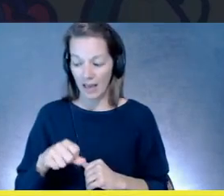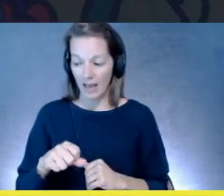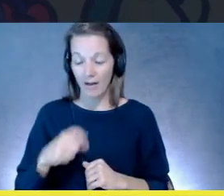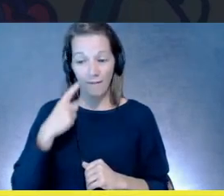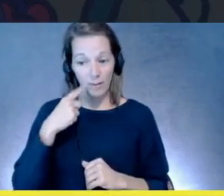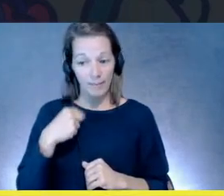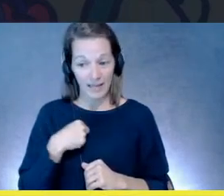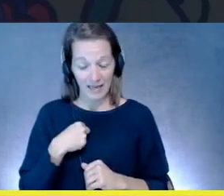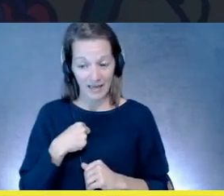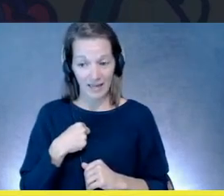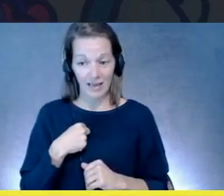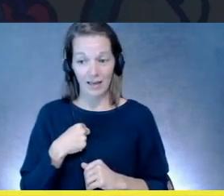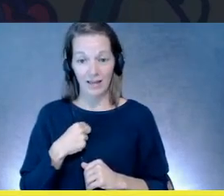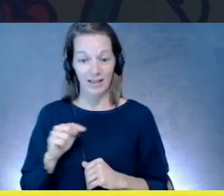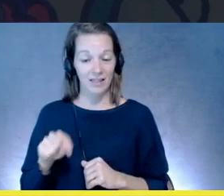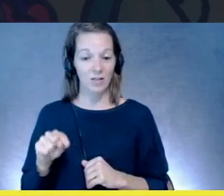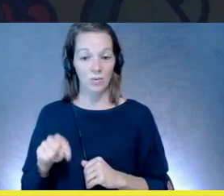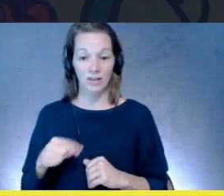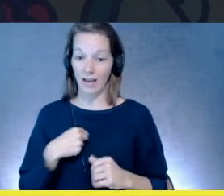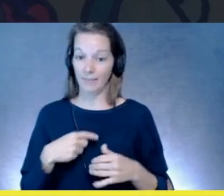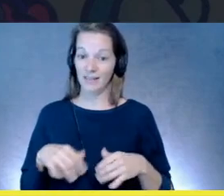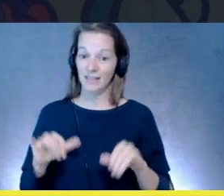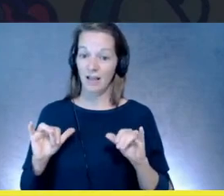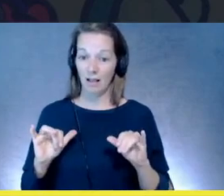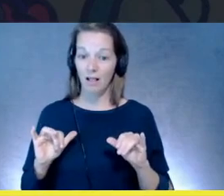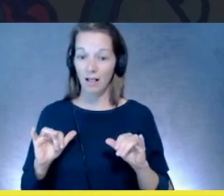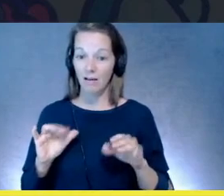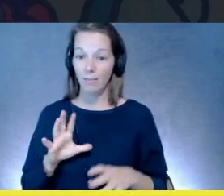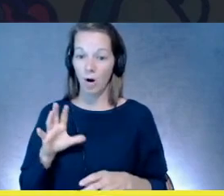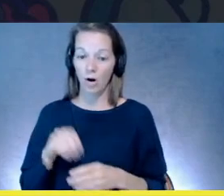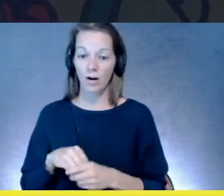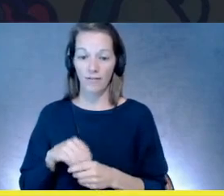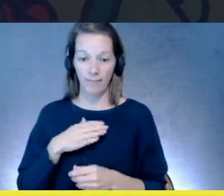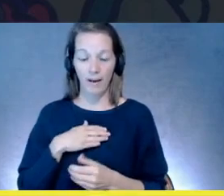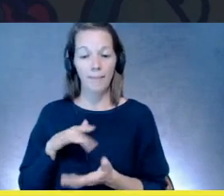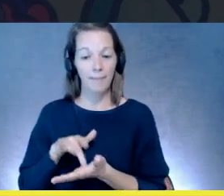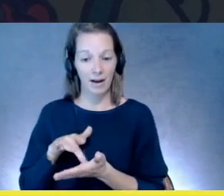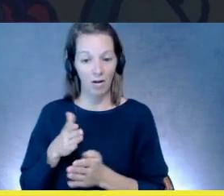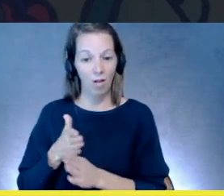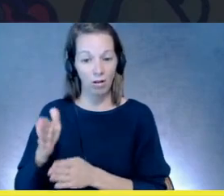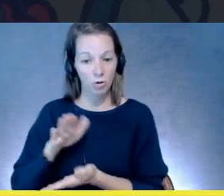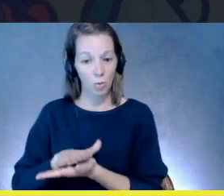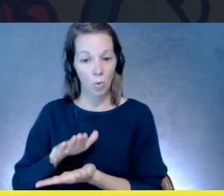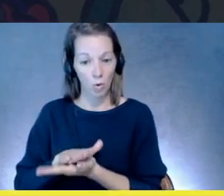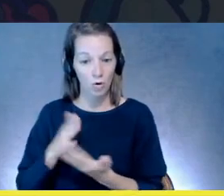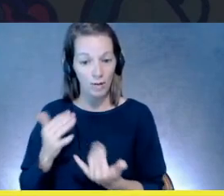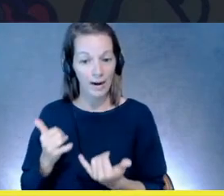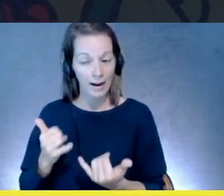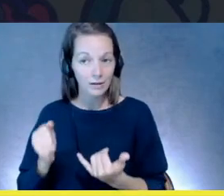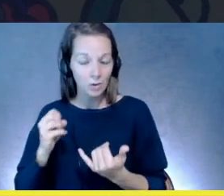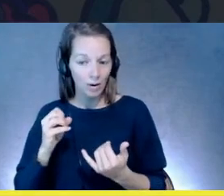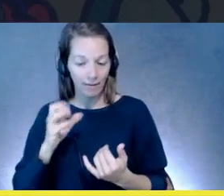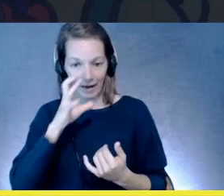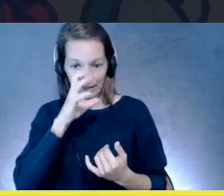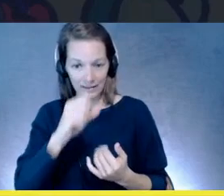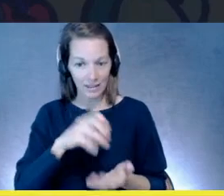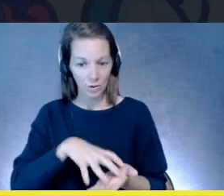was, I'm still very much part of my medical training, and so it was just very fascinating to learn from you all.